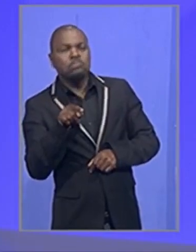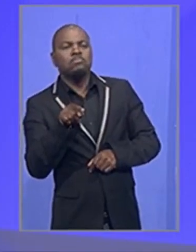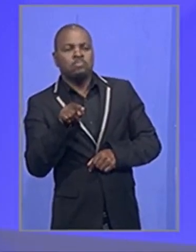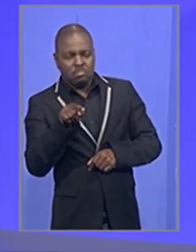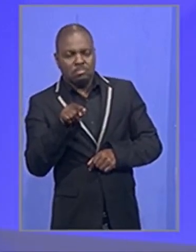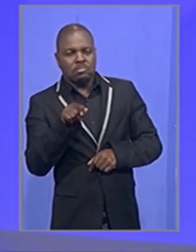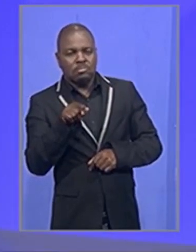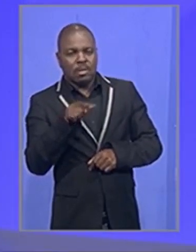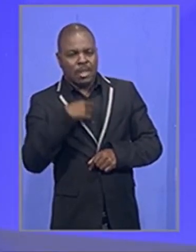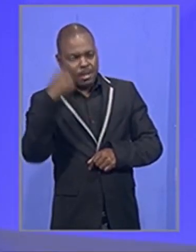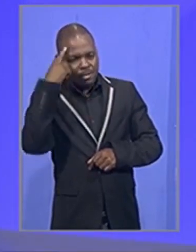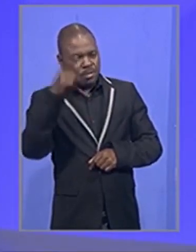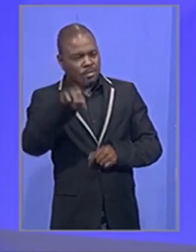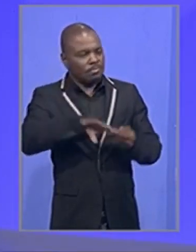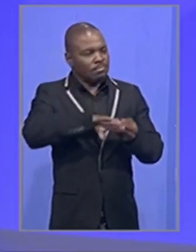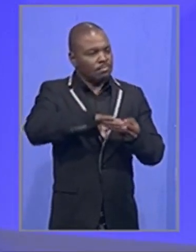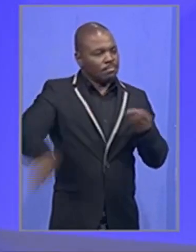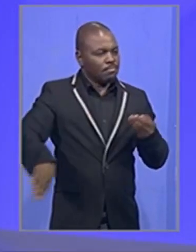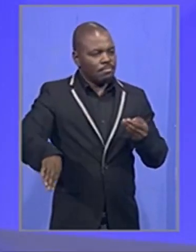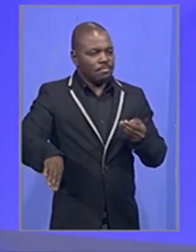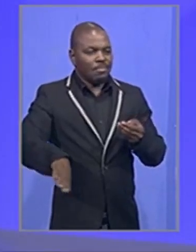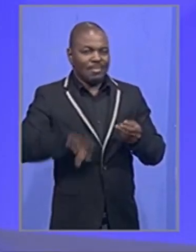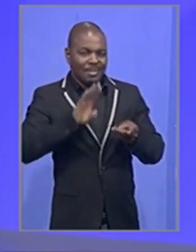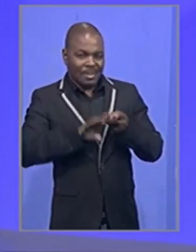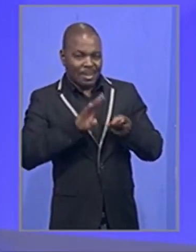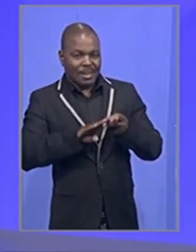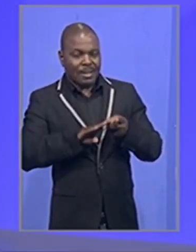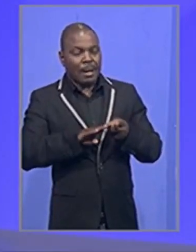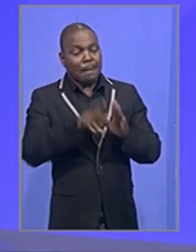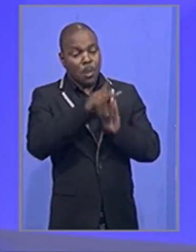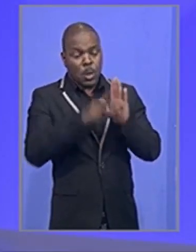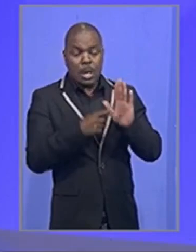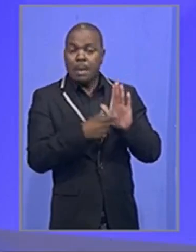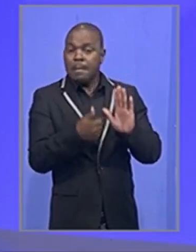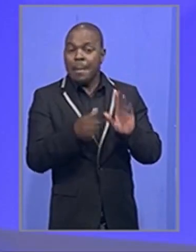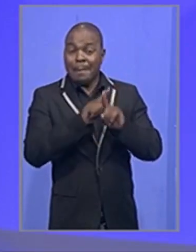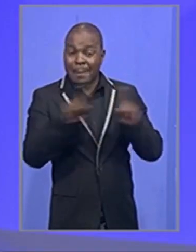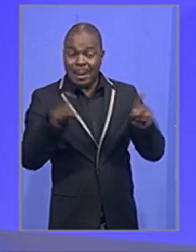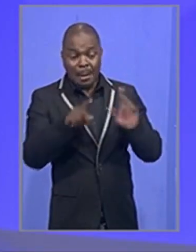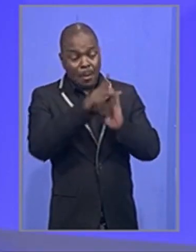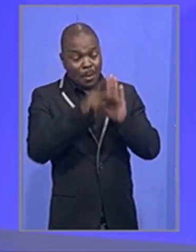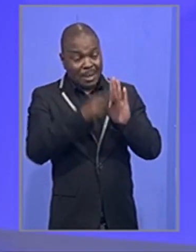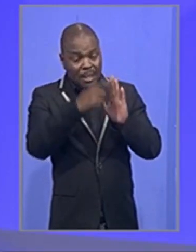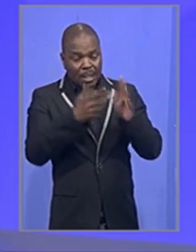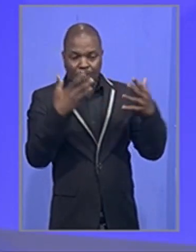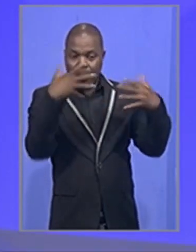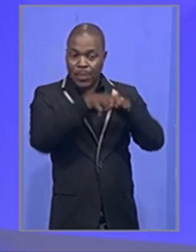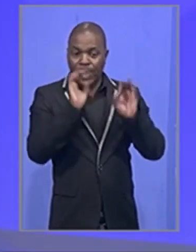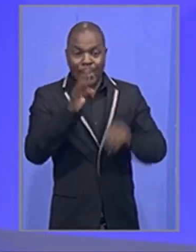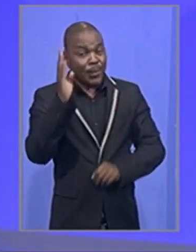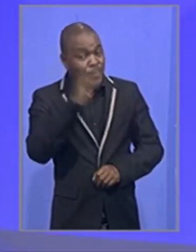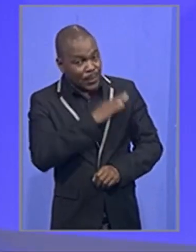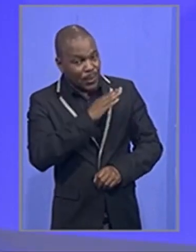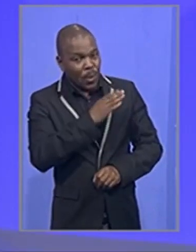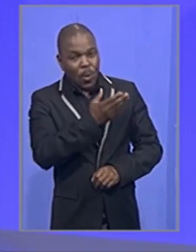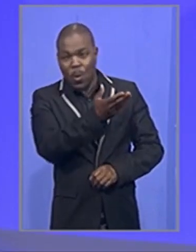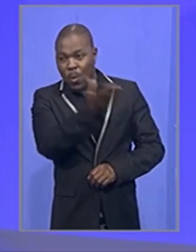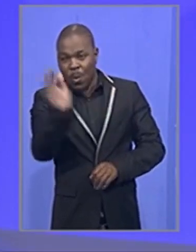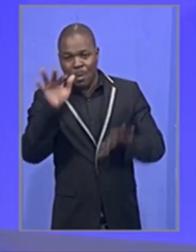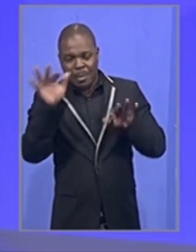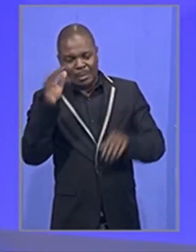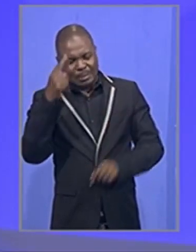ba qhelele ka thoko mme maano a ba matle empa ha o sa kenye maano tshebetsong mme batho kaofela ba